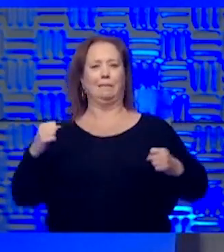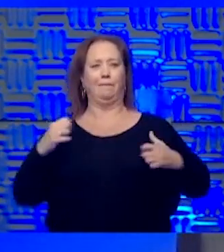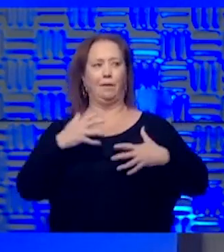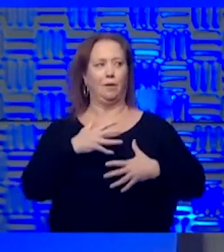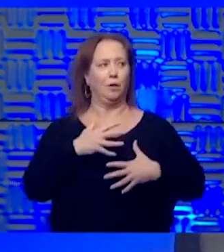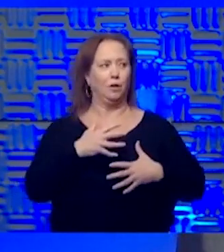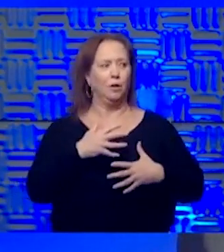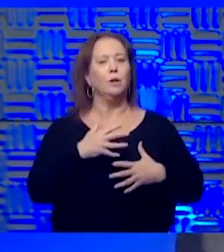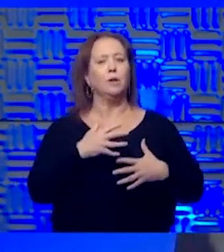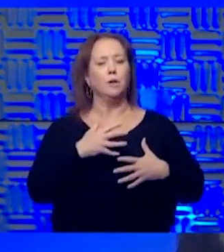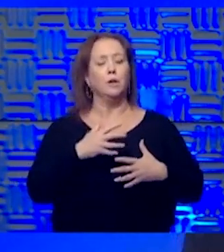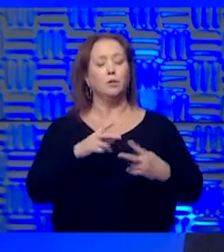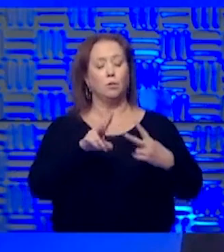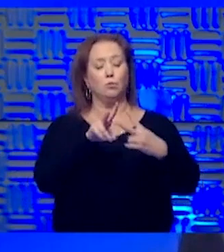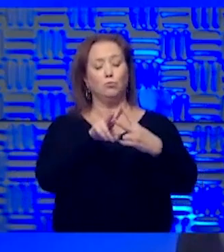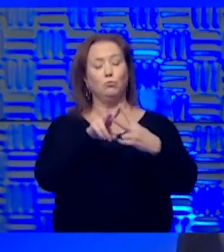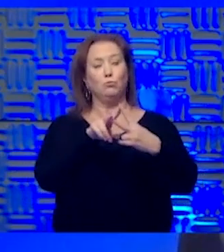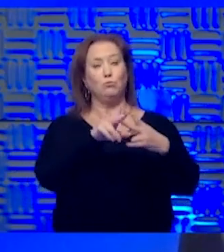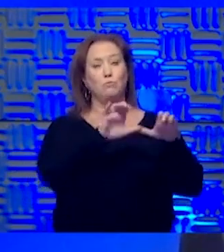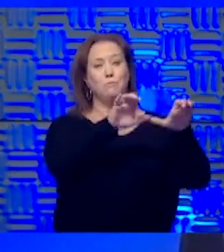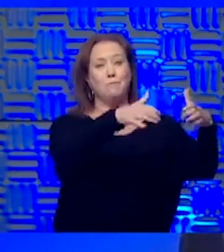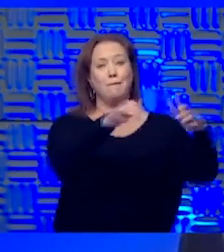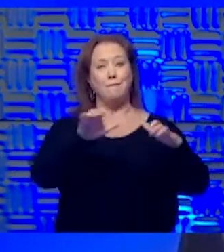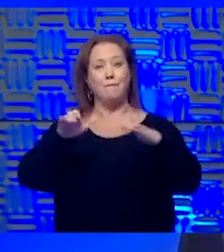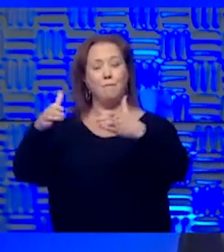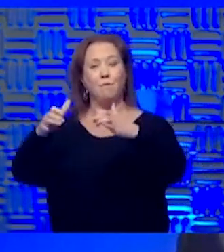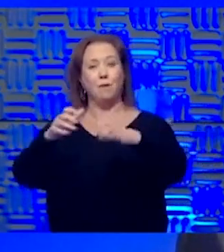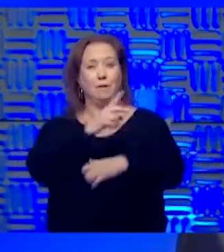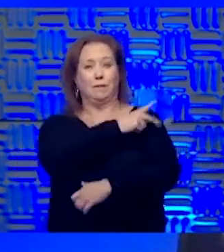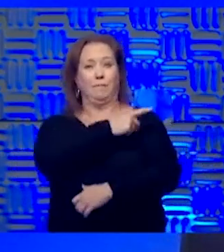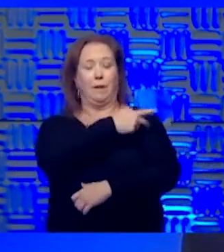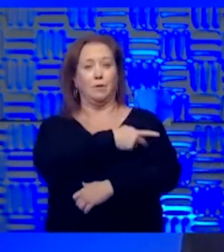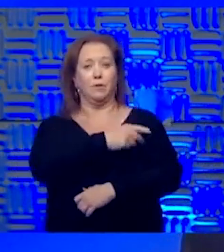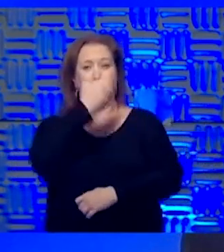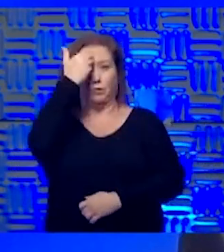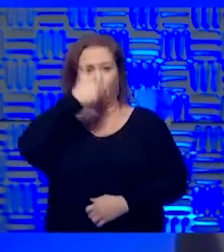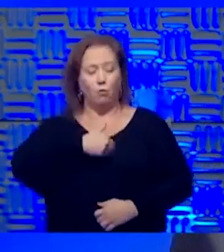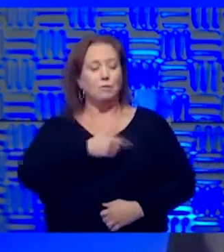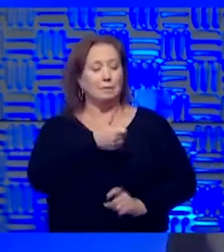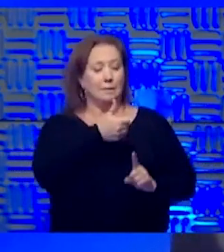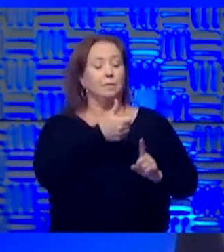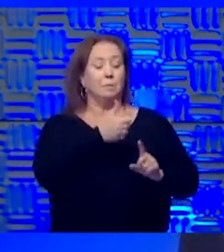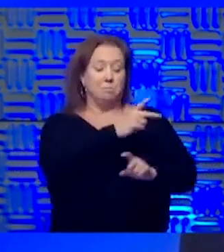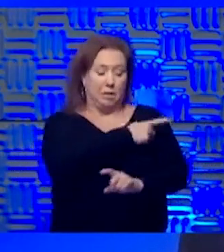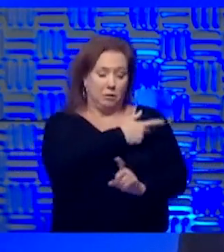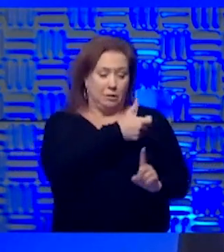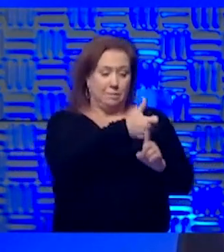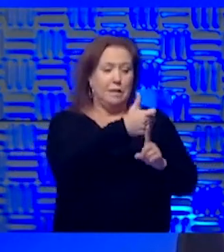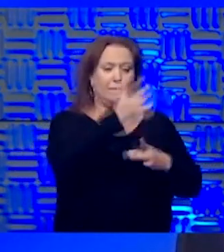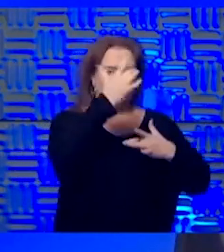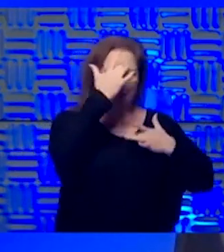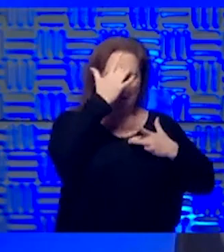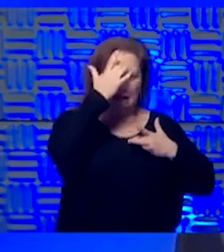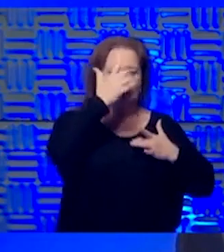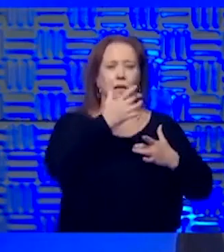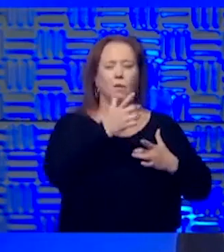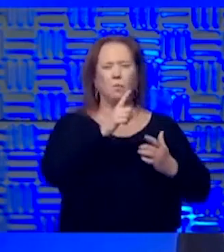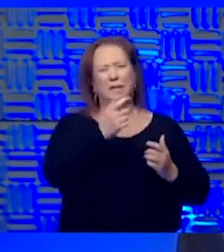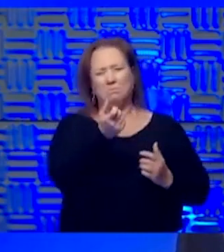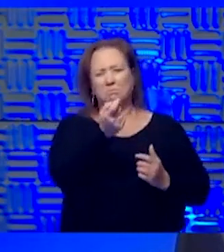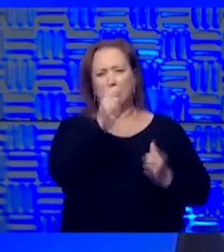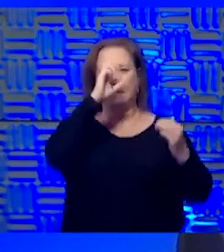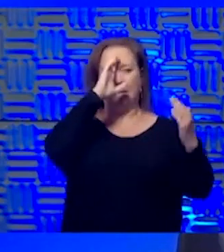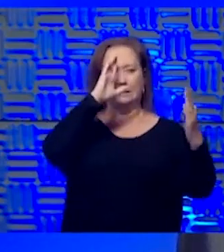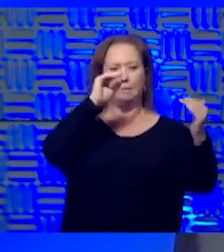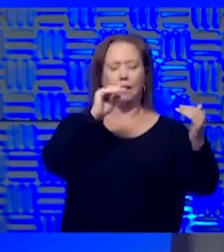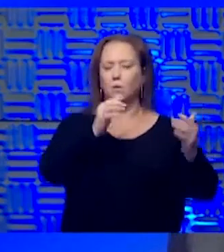there's 2 categories of patients that we're seeing with strokes: the very ill patients, and we kind of expect that. We don't like to see it, but we